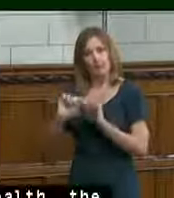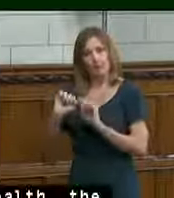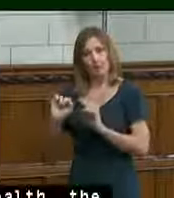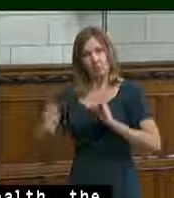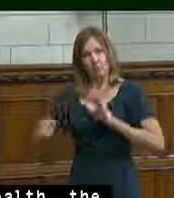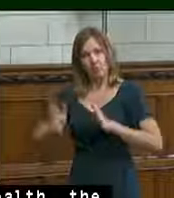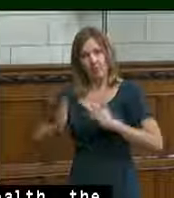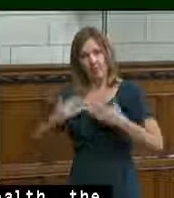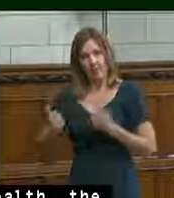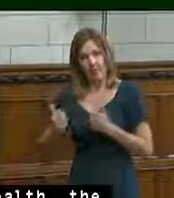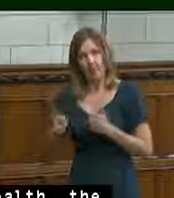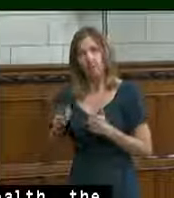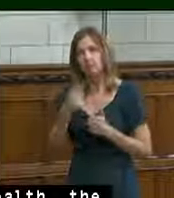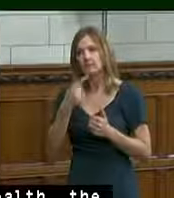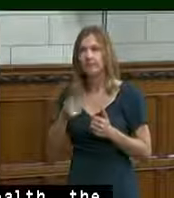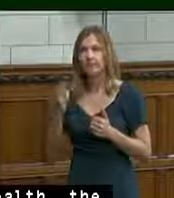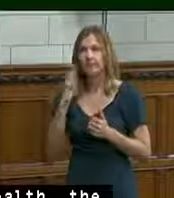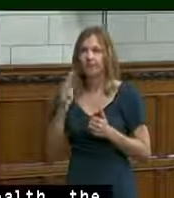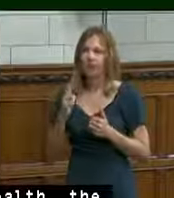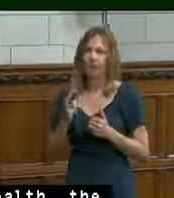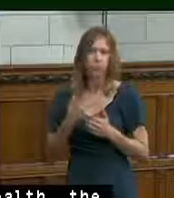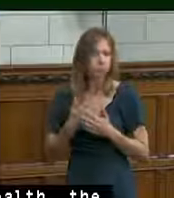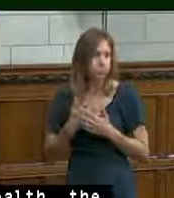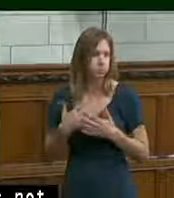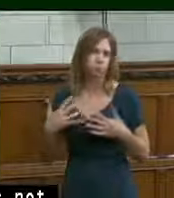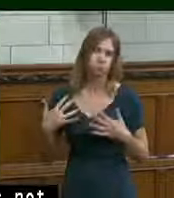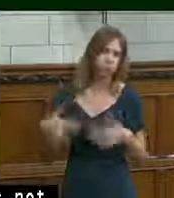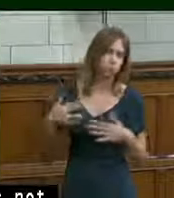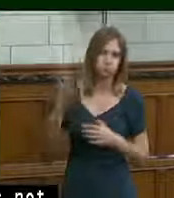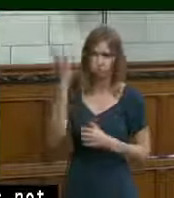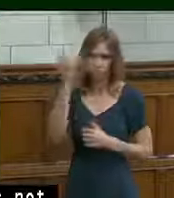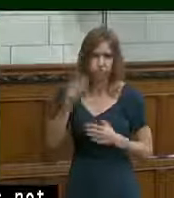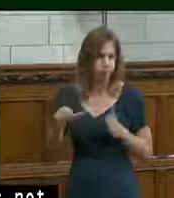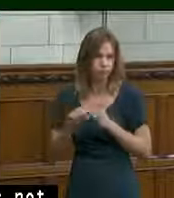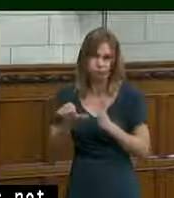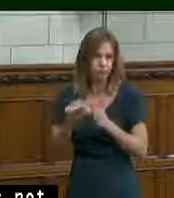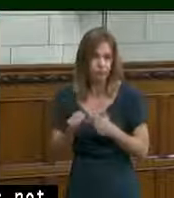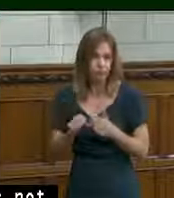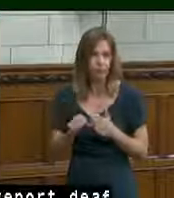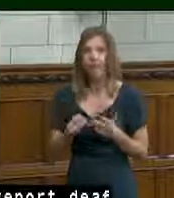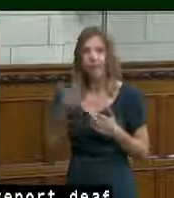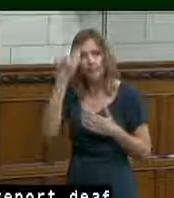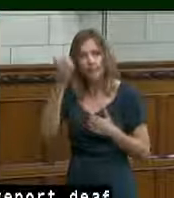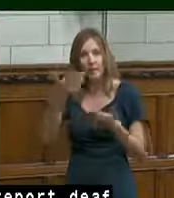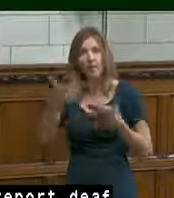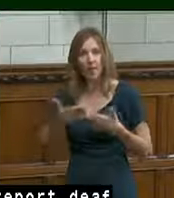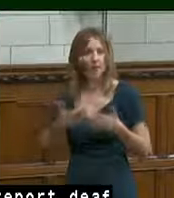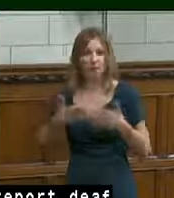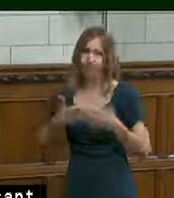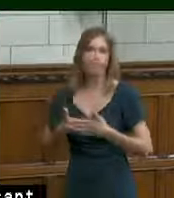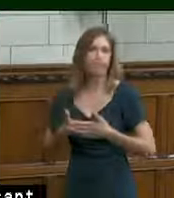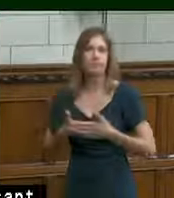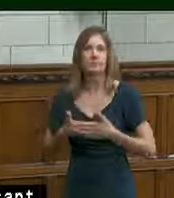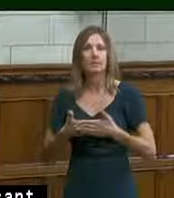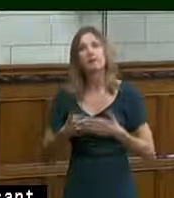experience significant difficulty in accessing mental health services. Deaf people are twice as likely to